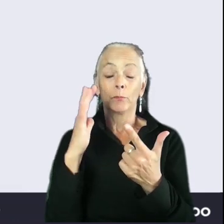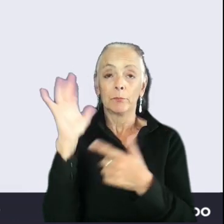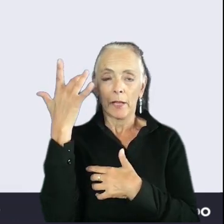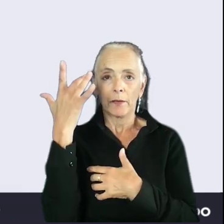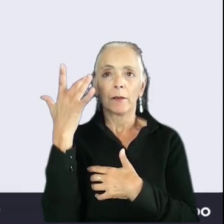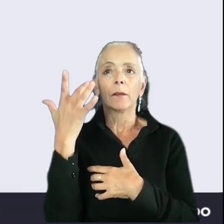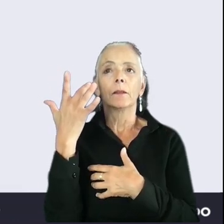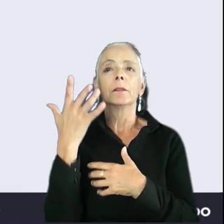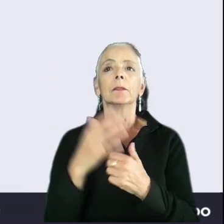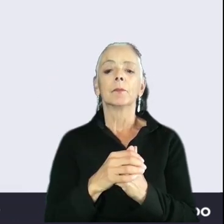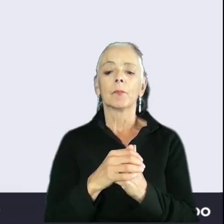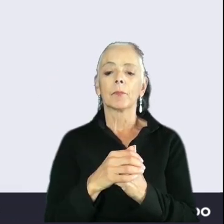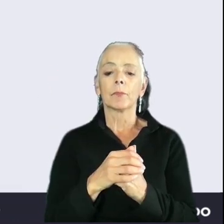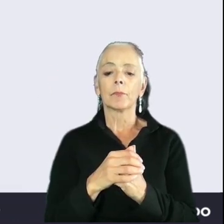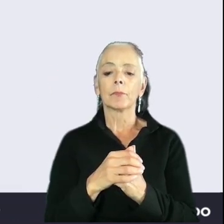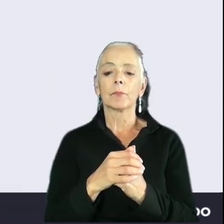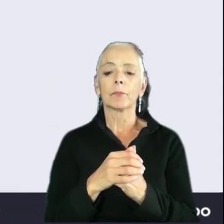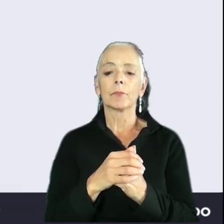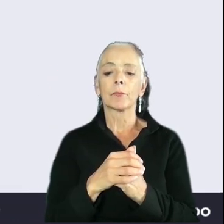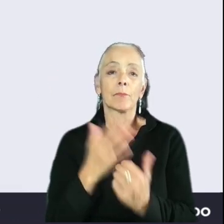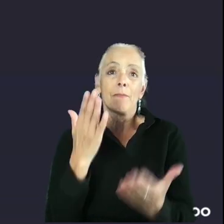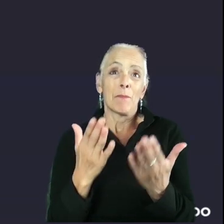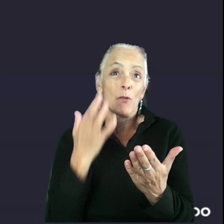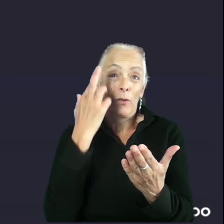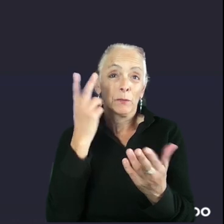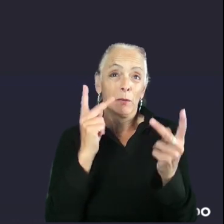and a potential reason to give up on the game.